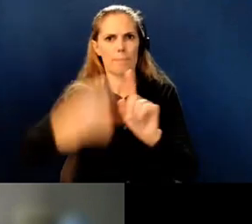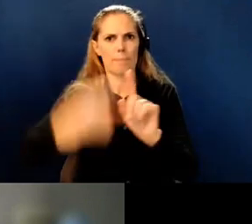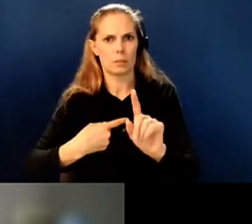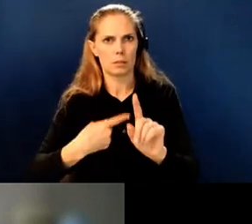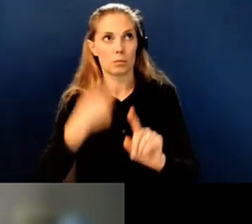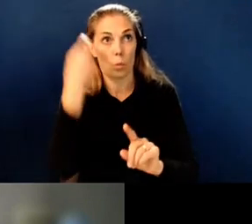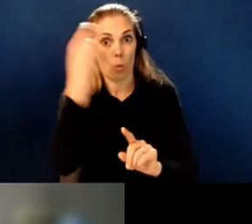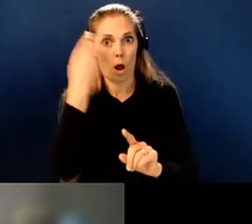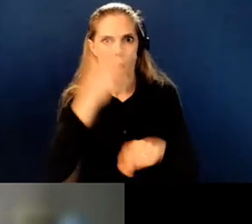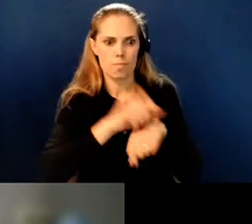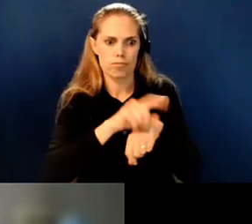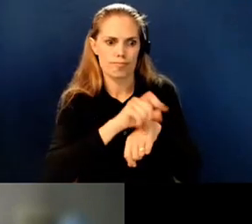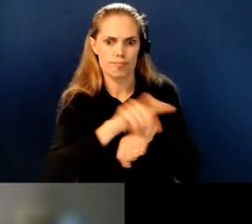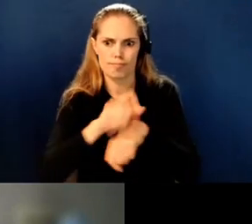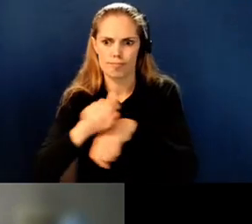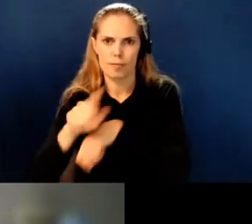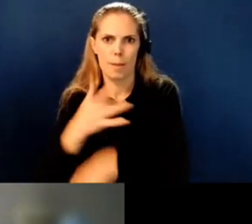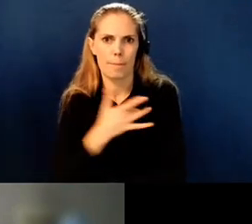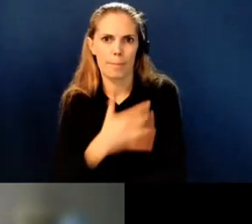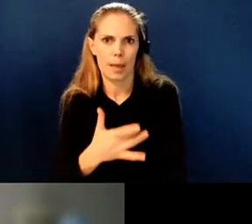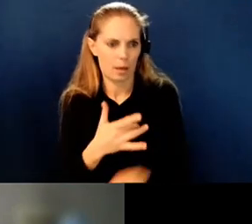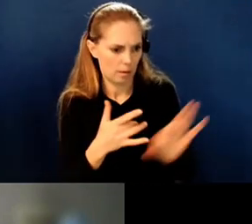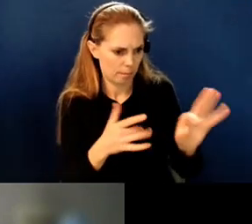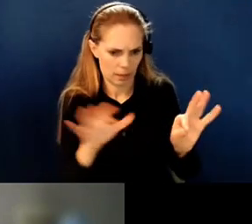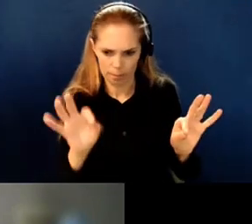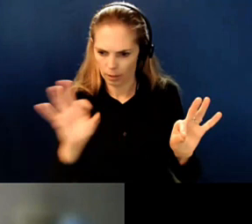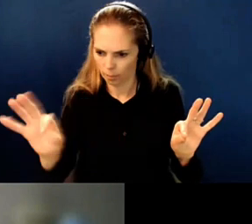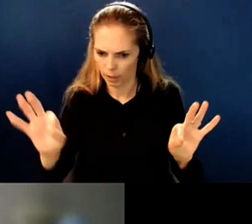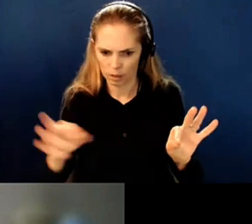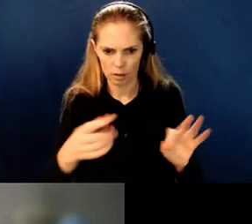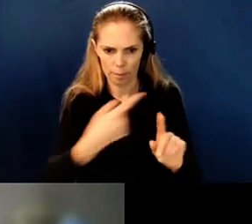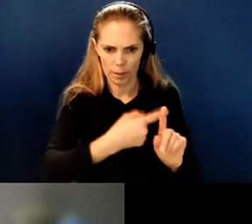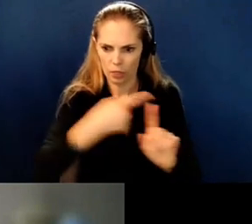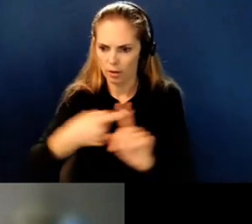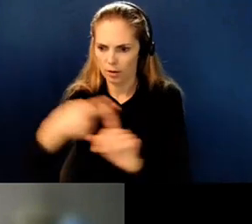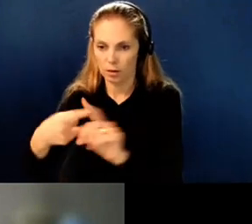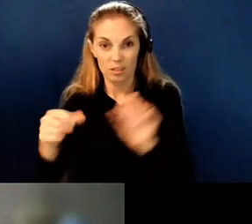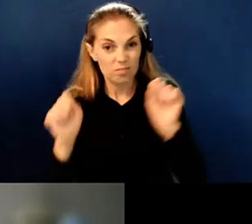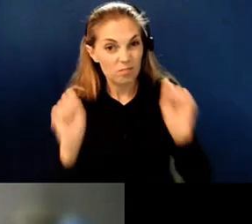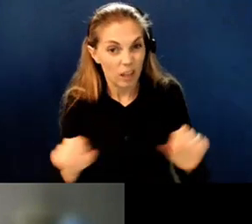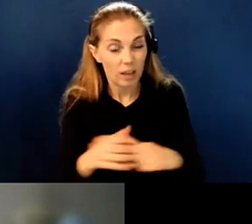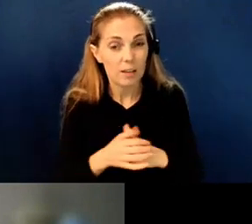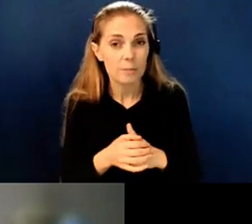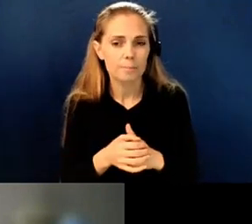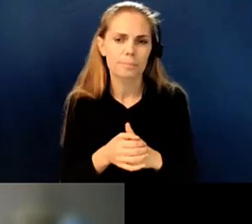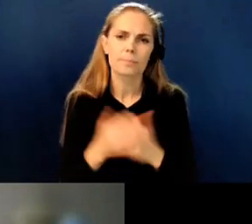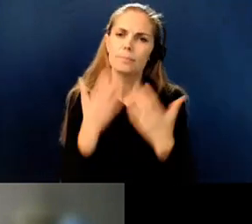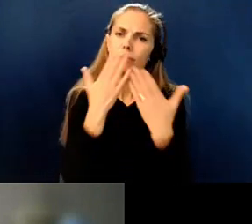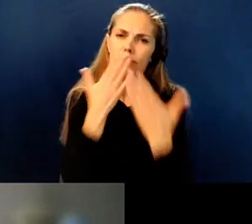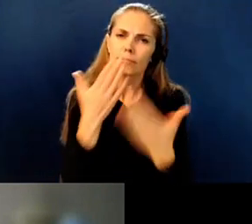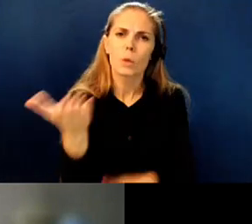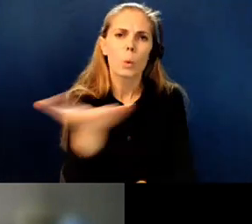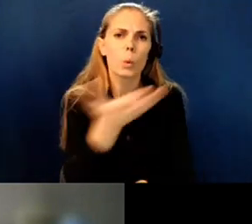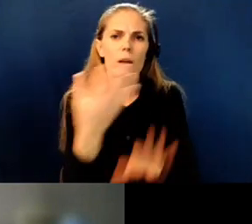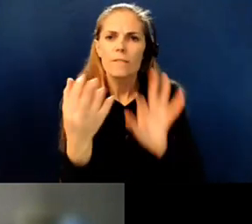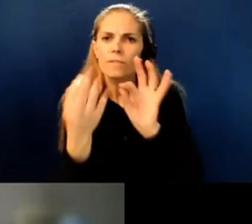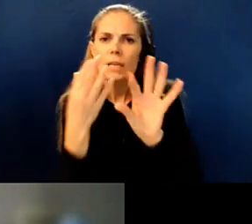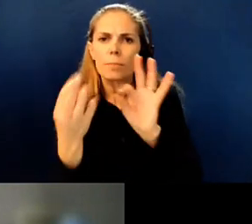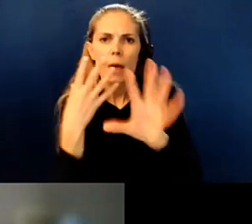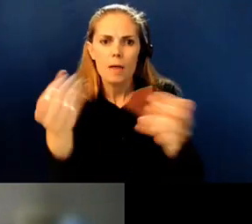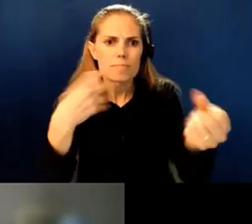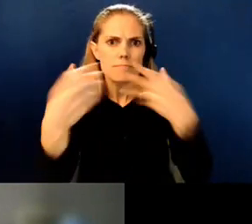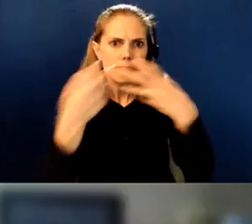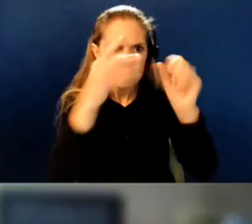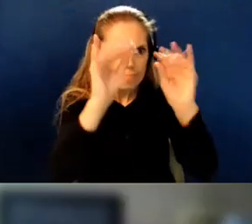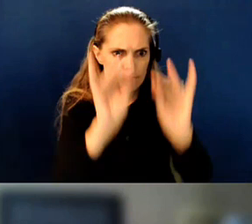things to consider. And I really appreciate all the feedback we are receiving from all of you. as we are connecting and collecting all this